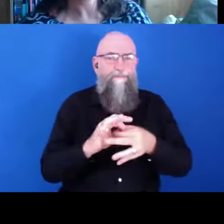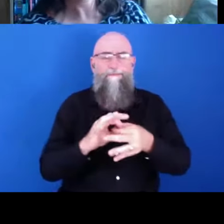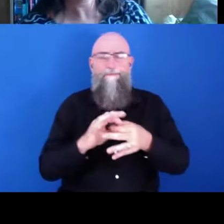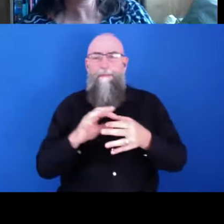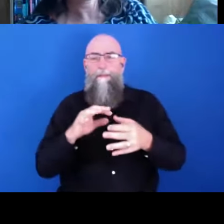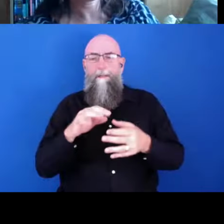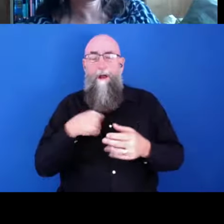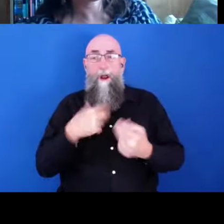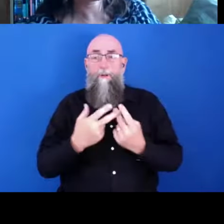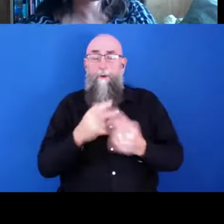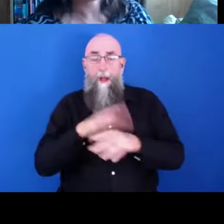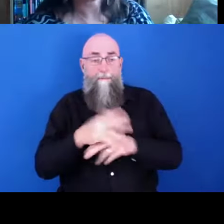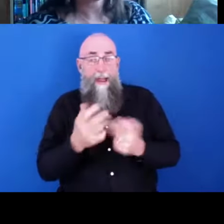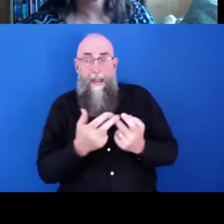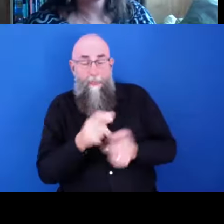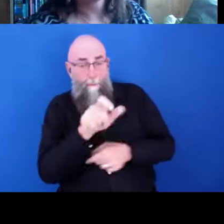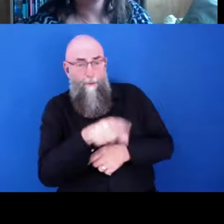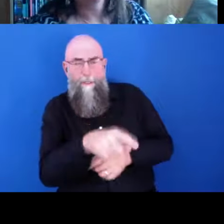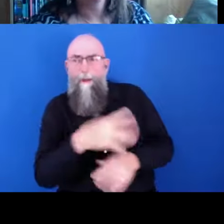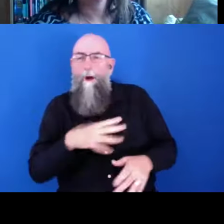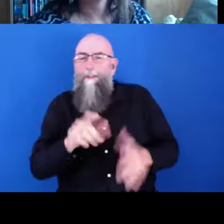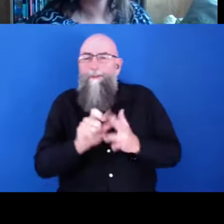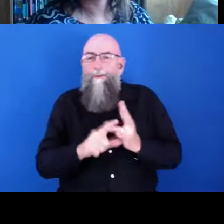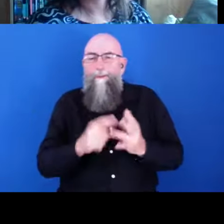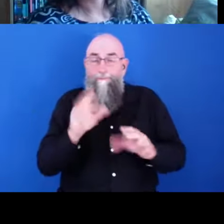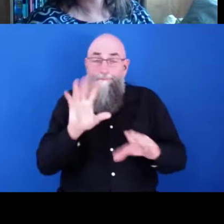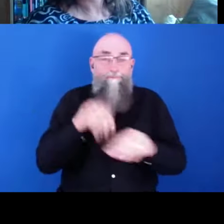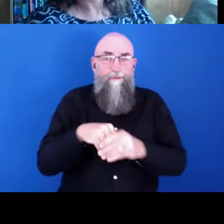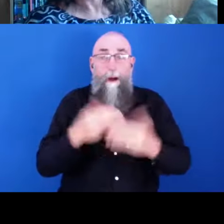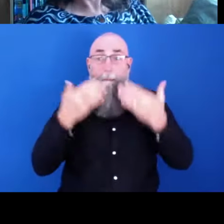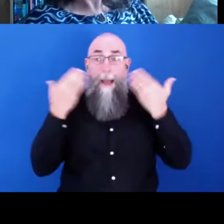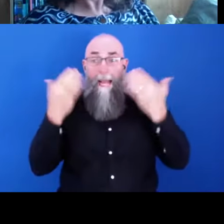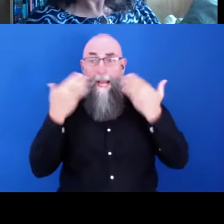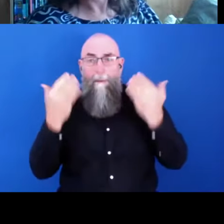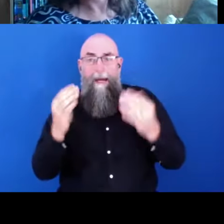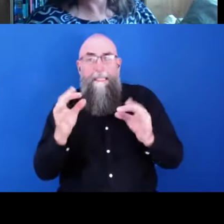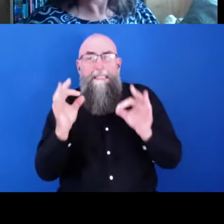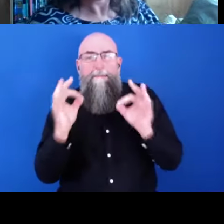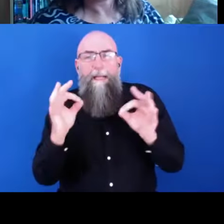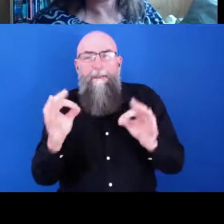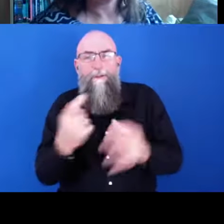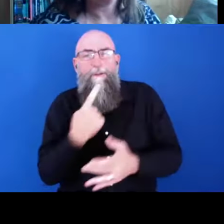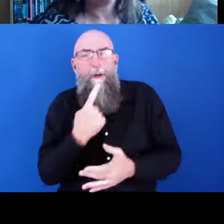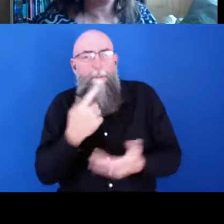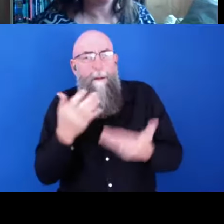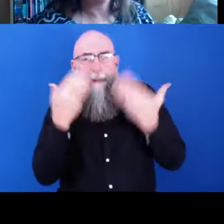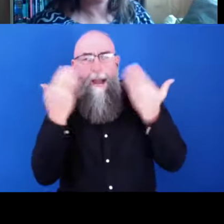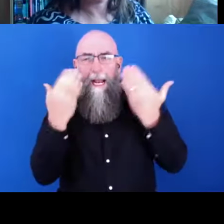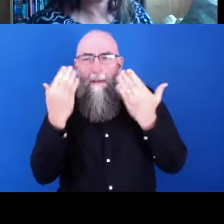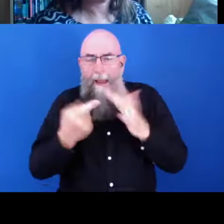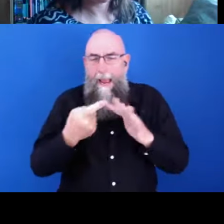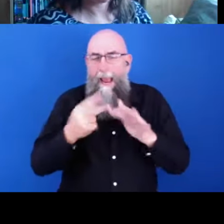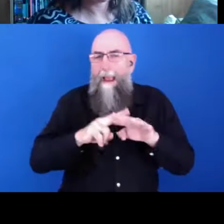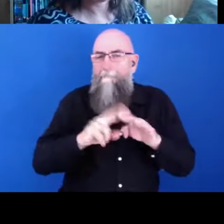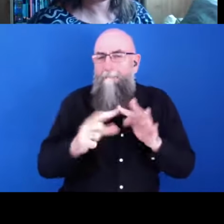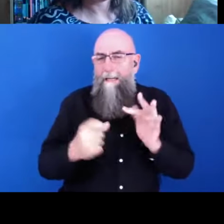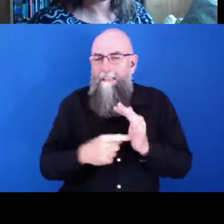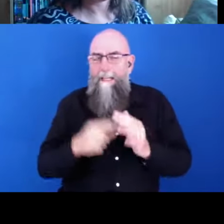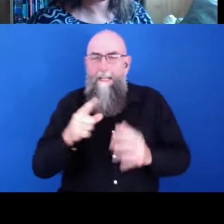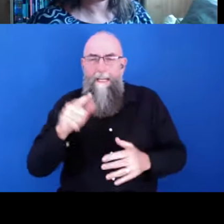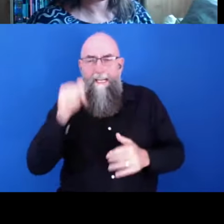want to do special effects makeup. And I was like, okay, tell me a bit more about that. Ended up seeing this like horrifically gory